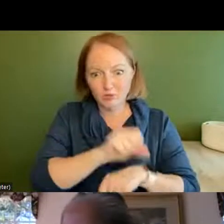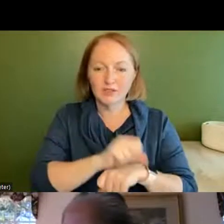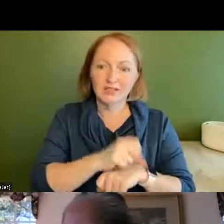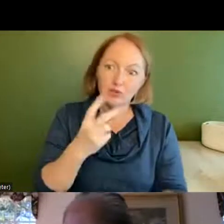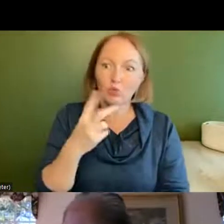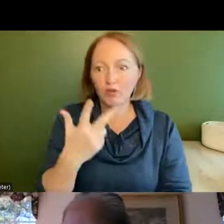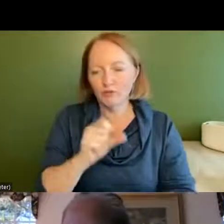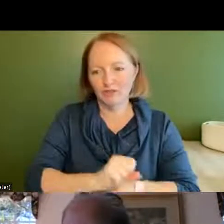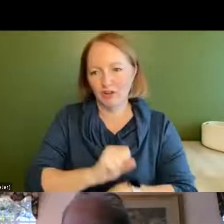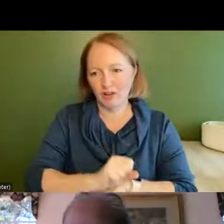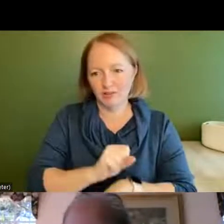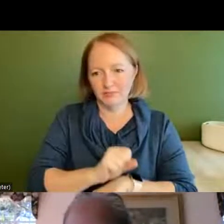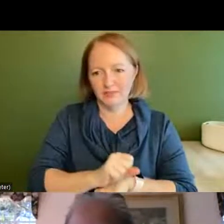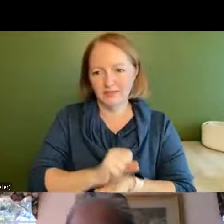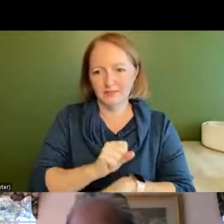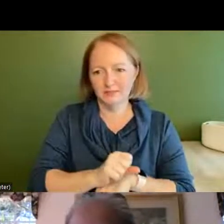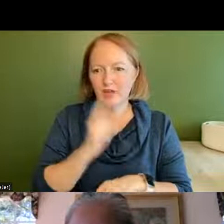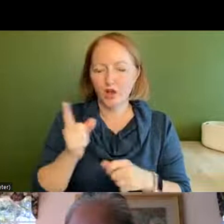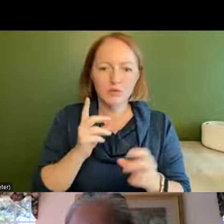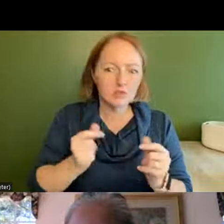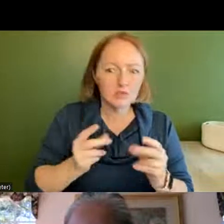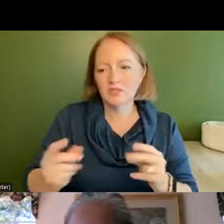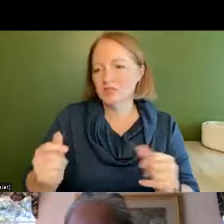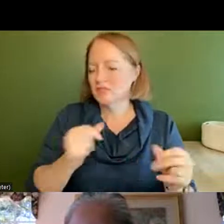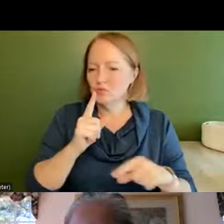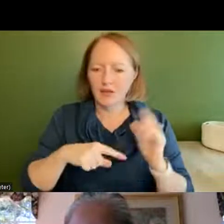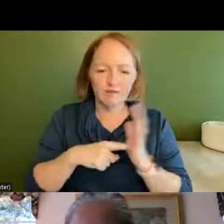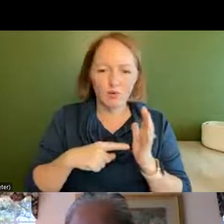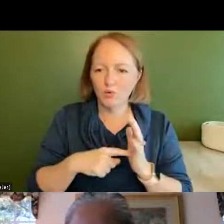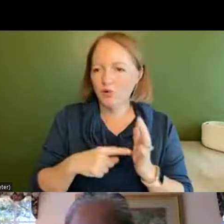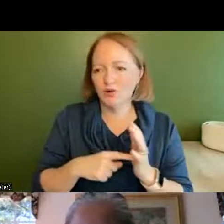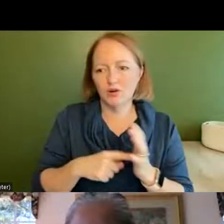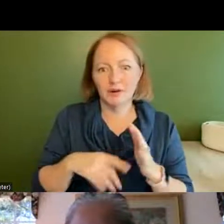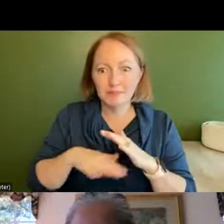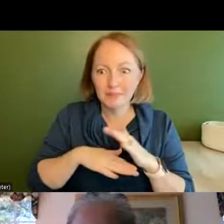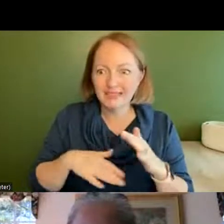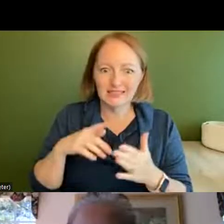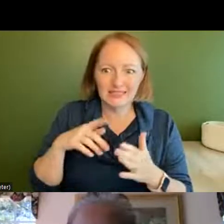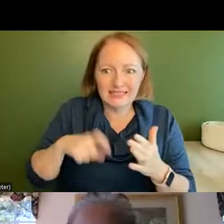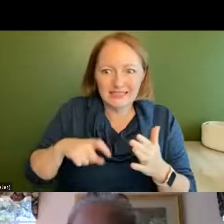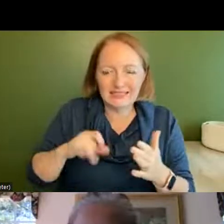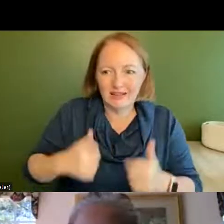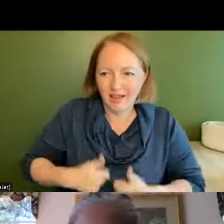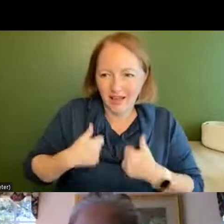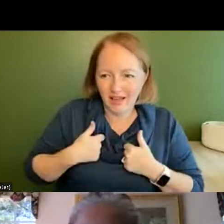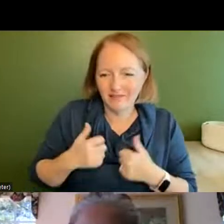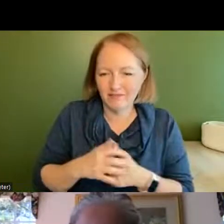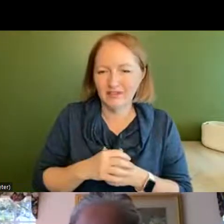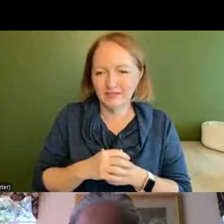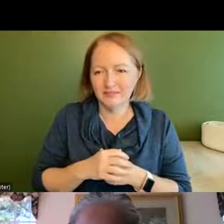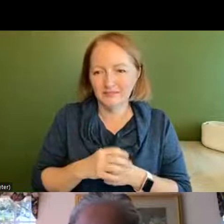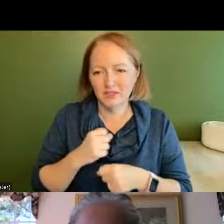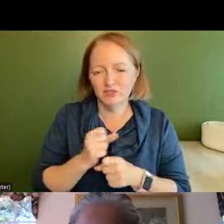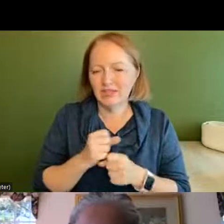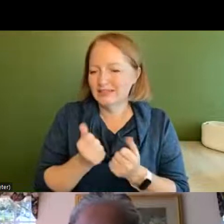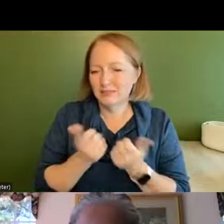3. You're always hustling. You can't afford the basic necessities of life, and it creates